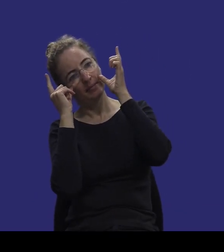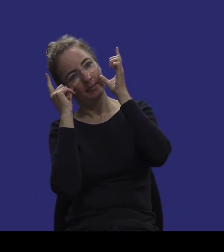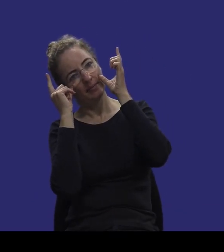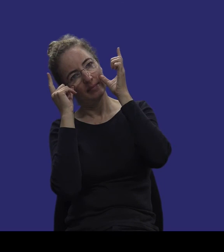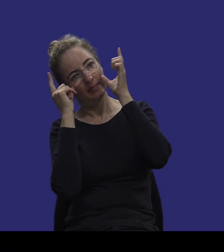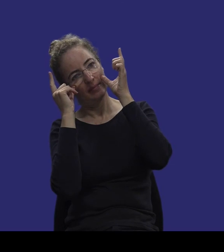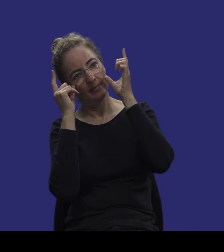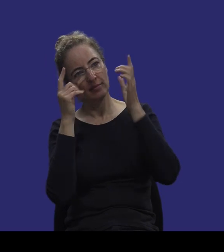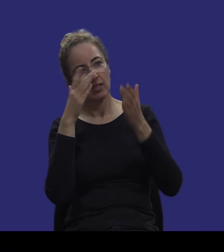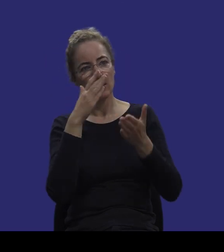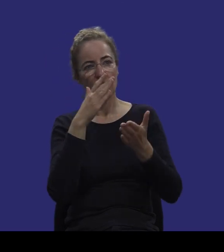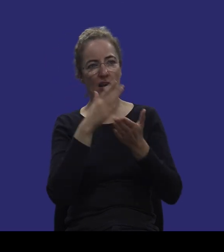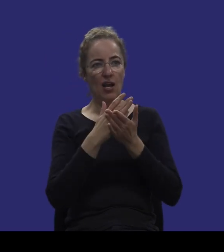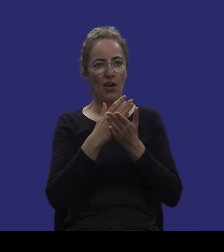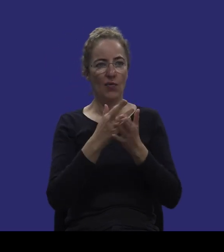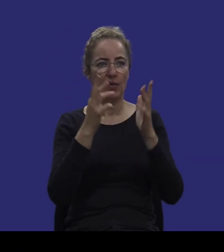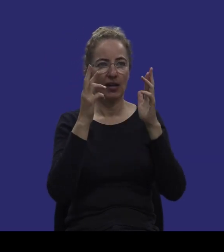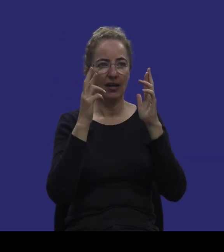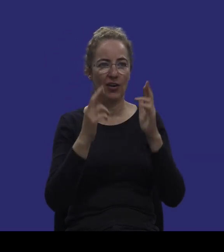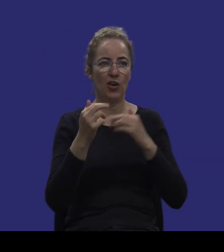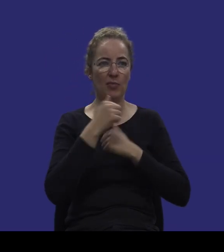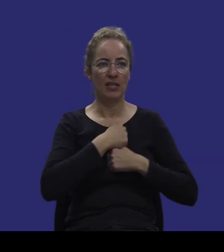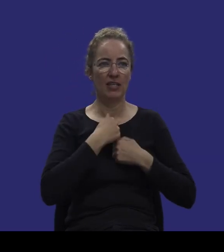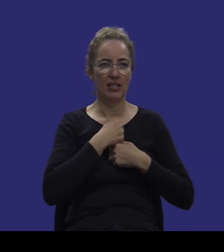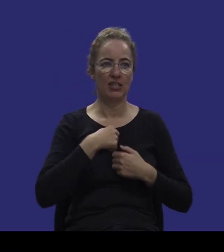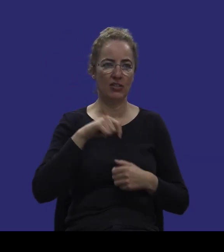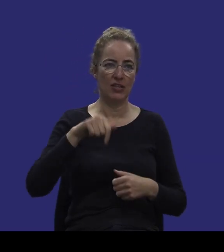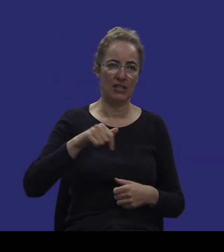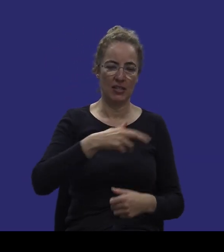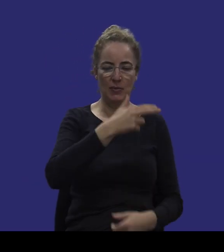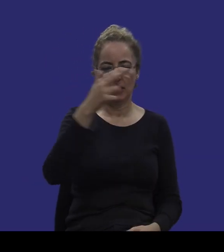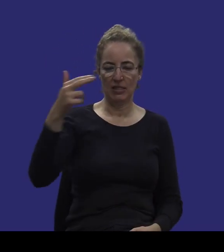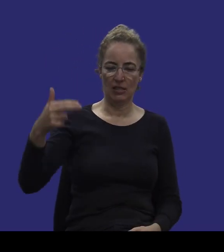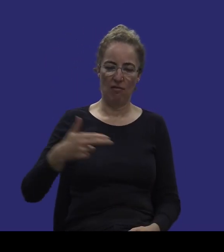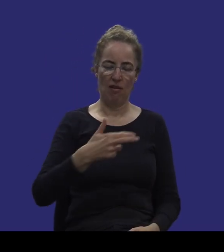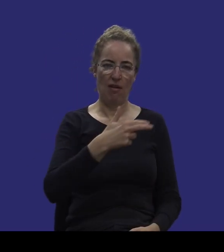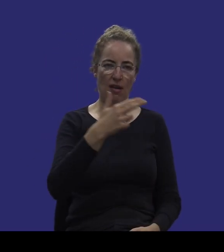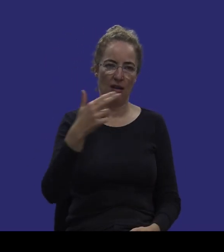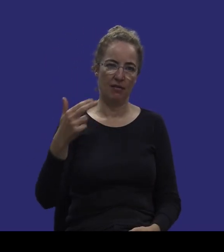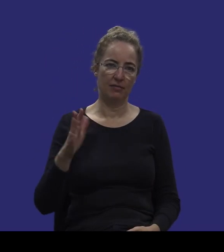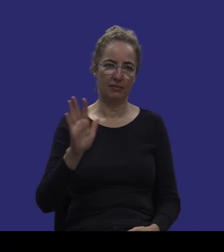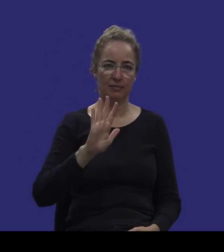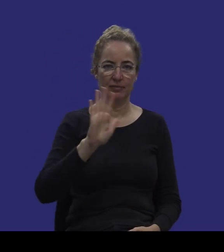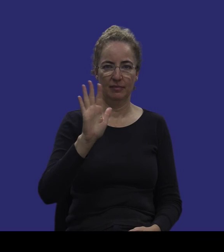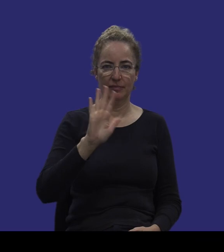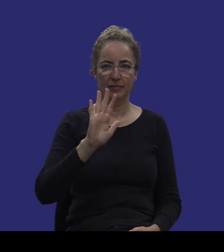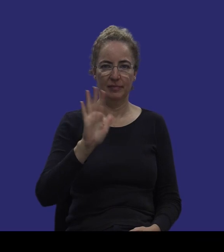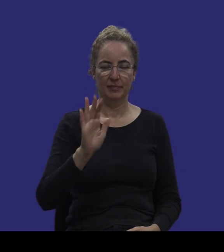I really hope you've enjoyed this week's craft. I'll see you next week. Bye!